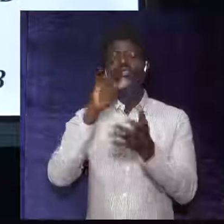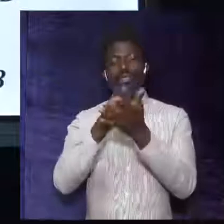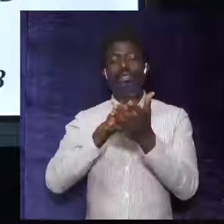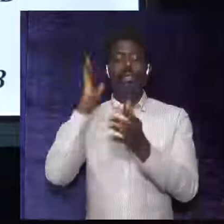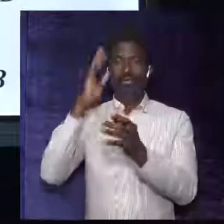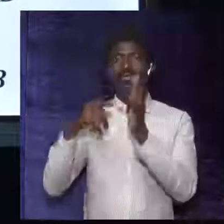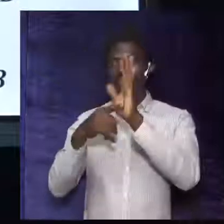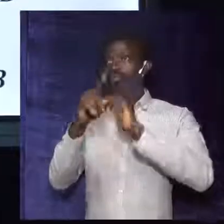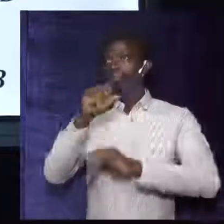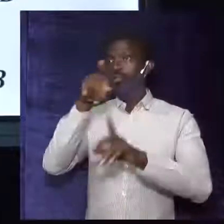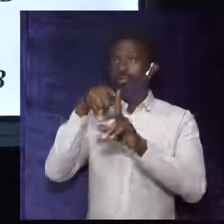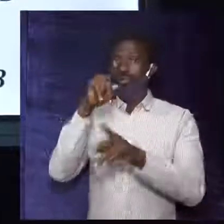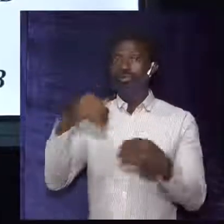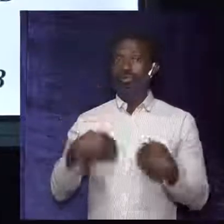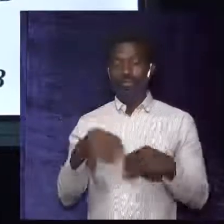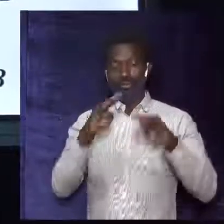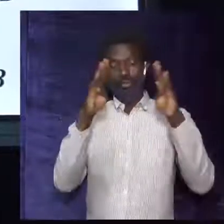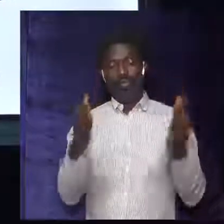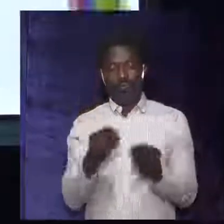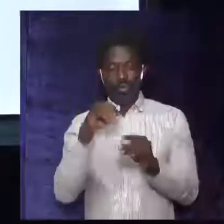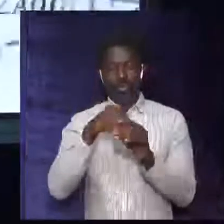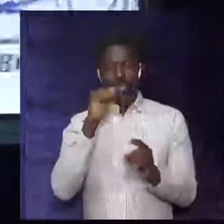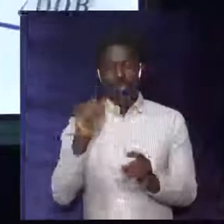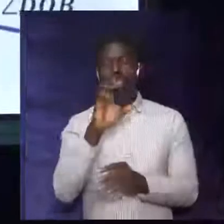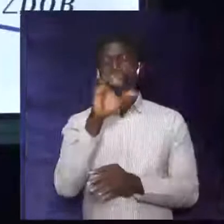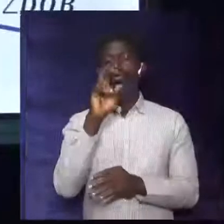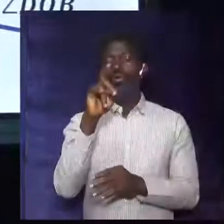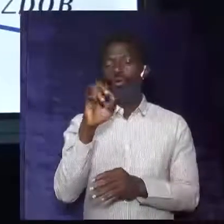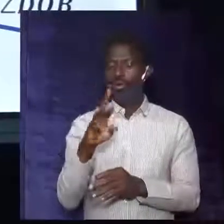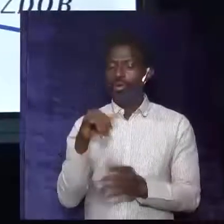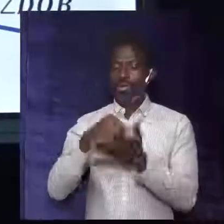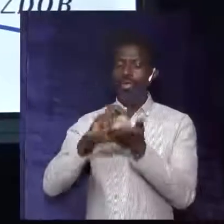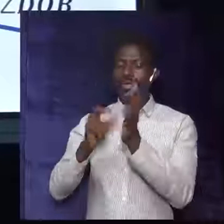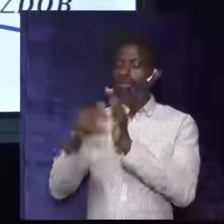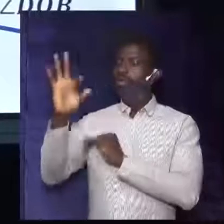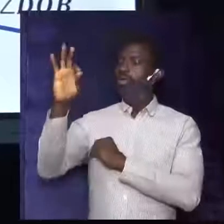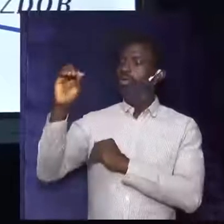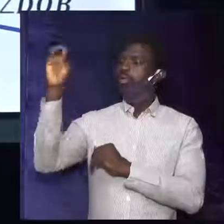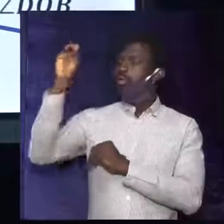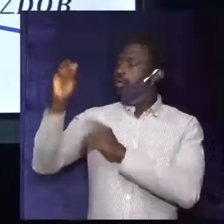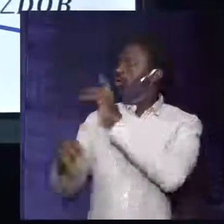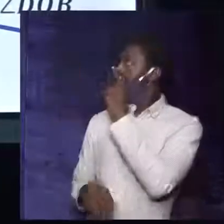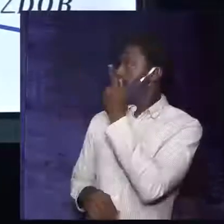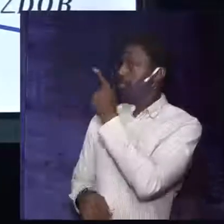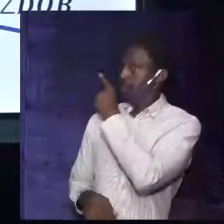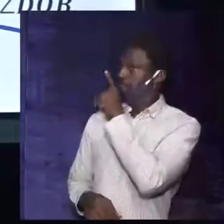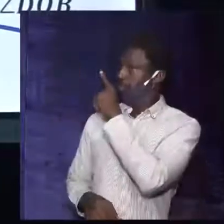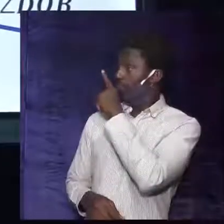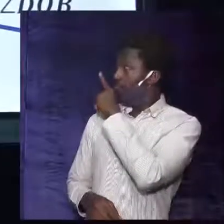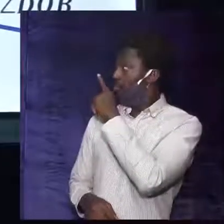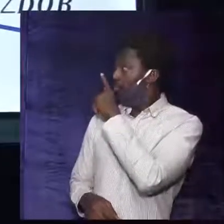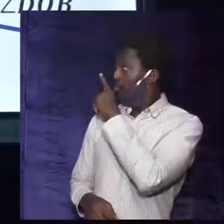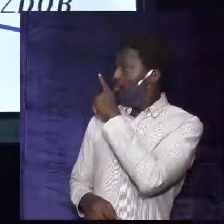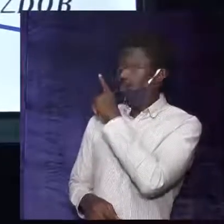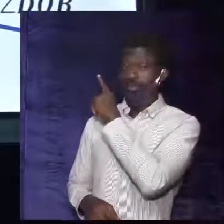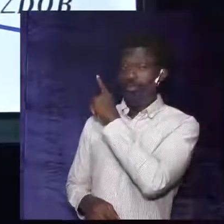are vertically opposite each other. Now, vertically opposite angles are always equal. They have the same size.